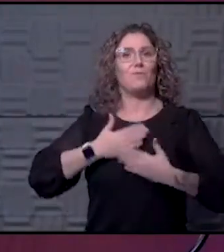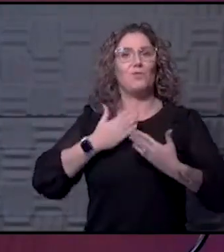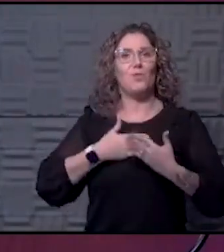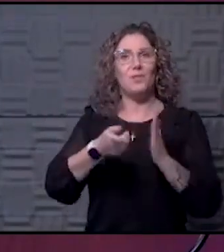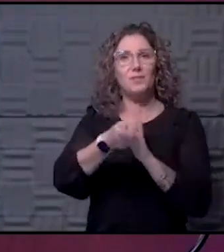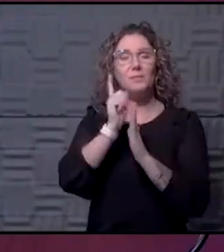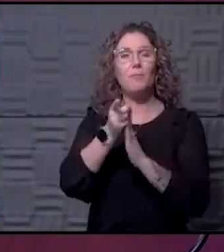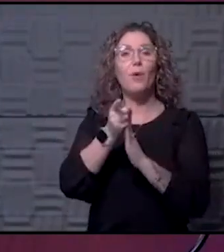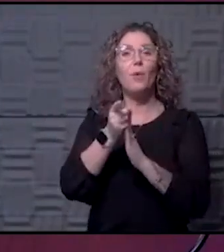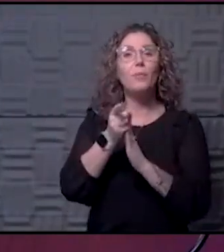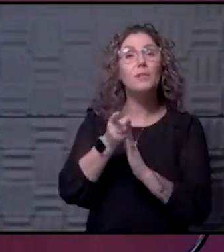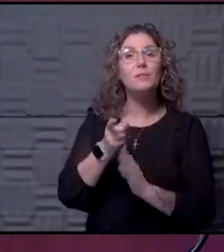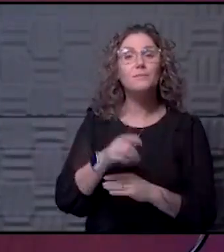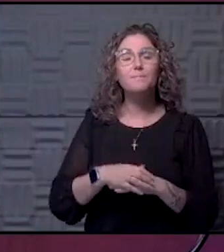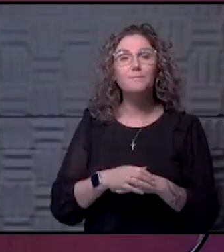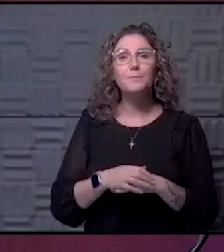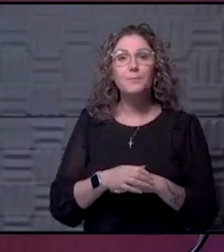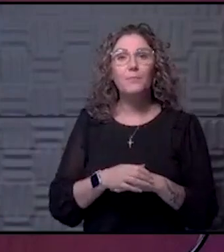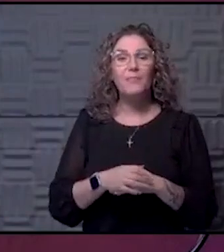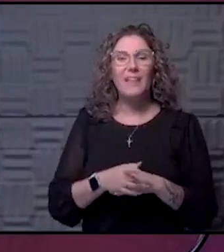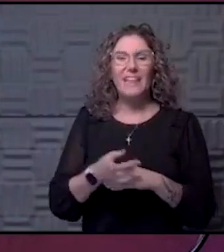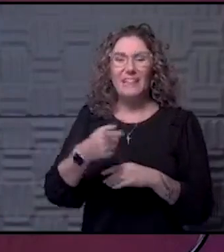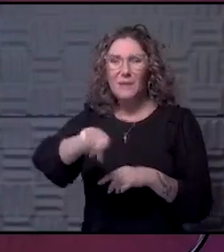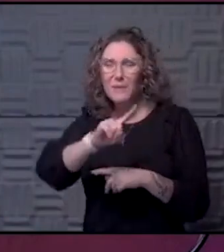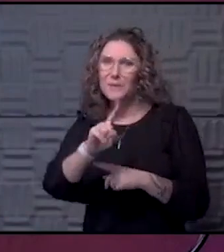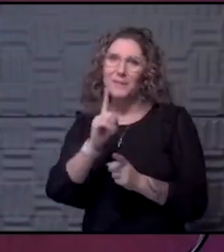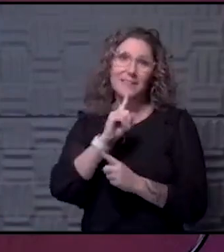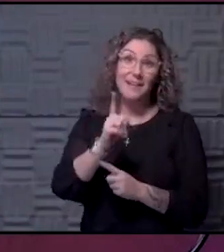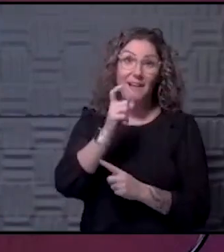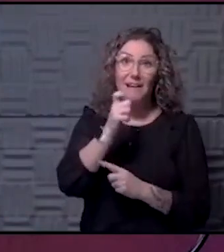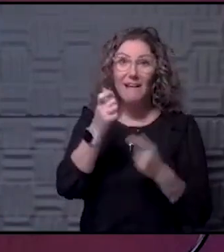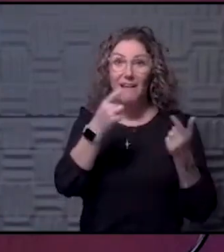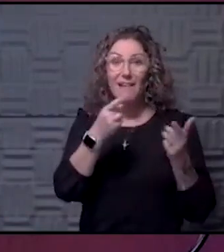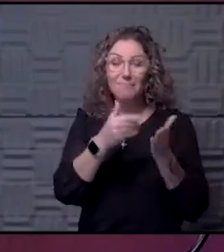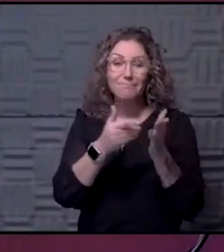we can get them. They seem to be few and far between these days. But